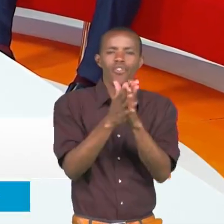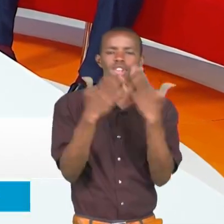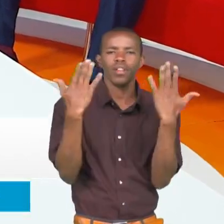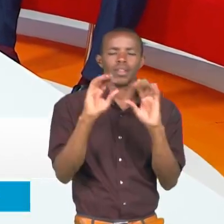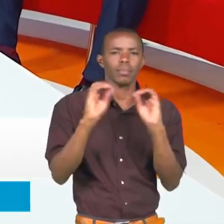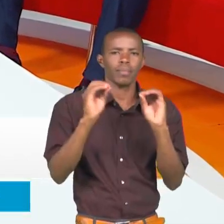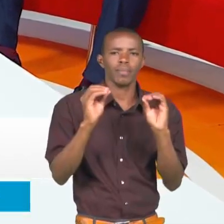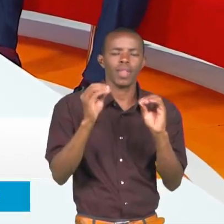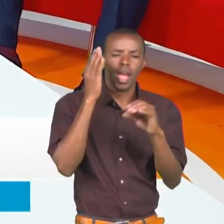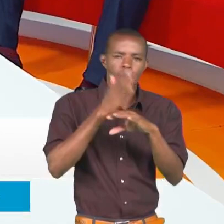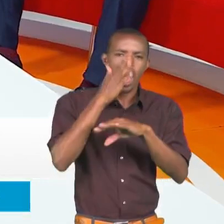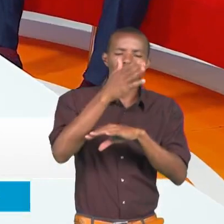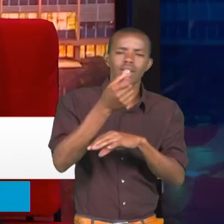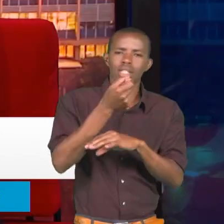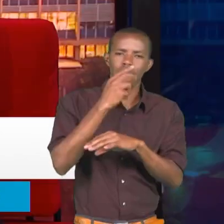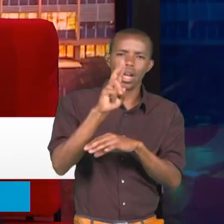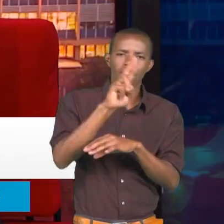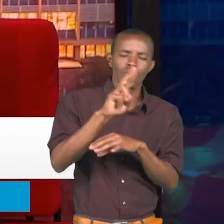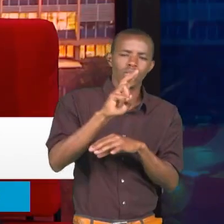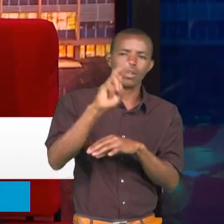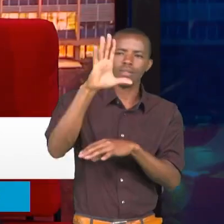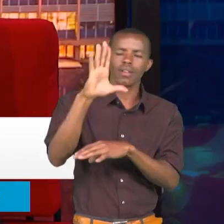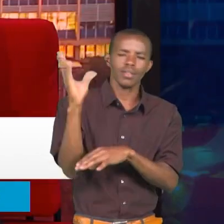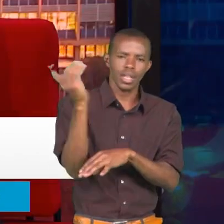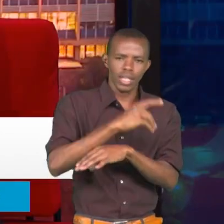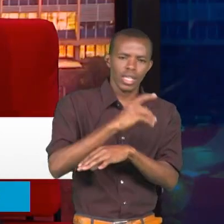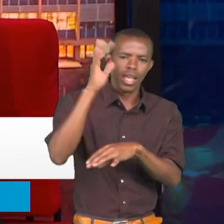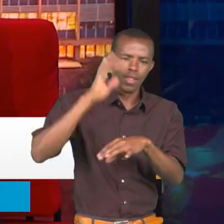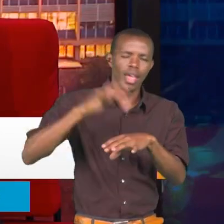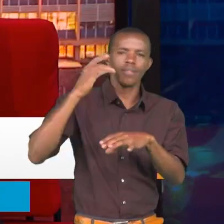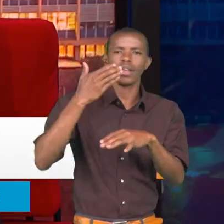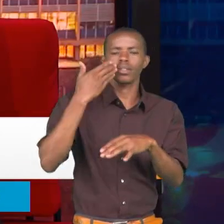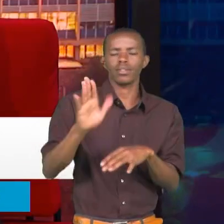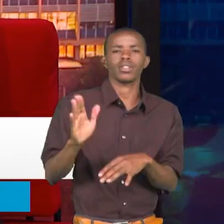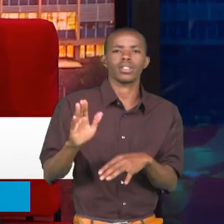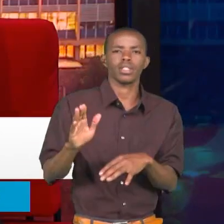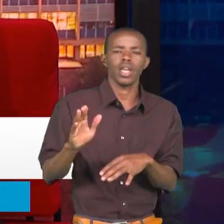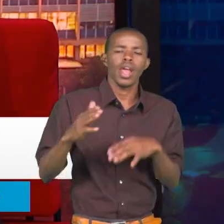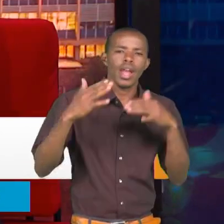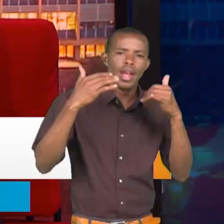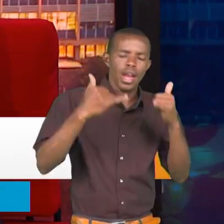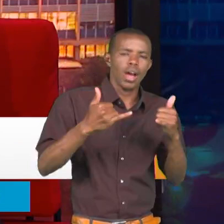So after taking the drugs for like 5 days, mm-hmm. the side effects are gone. Okay. And now it's